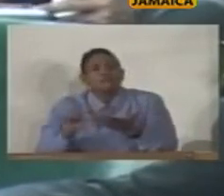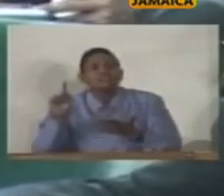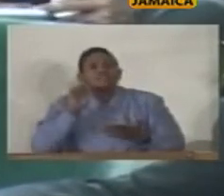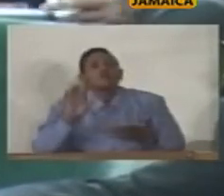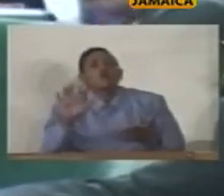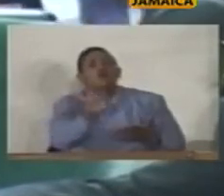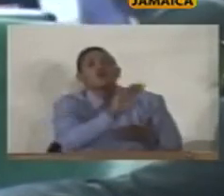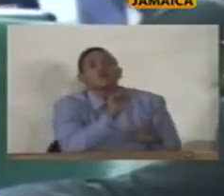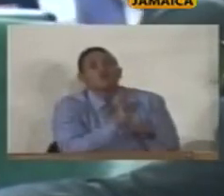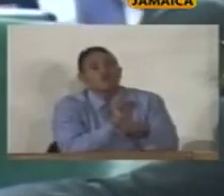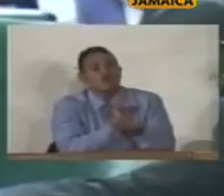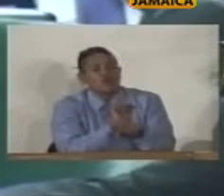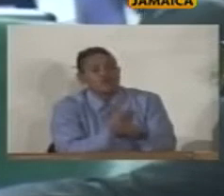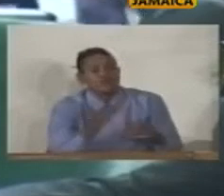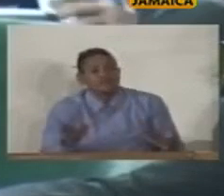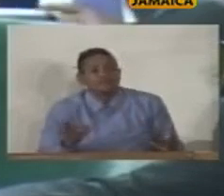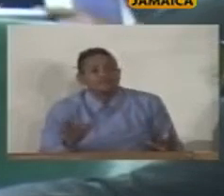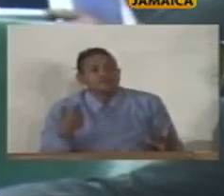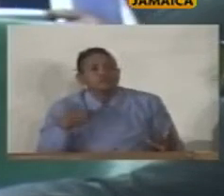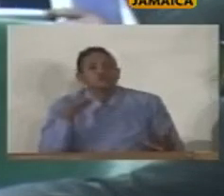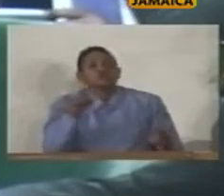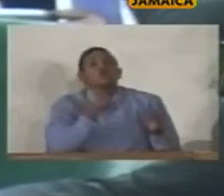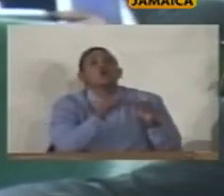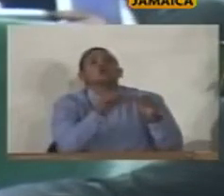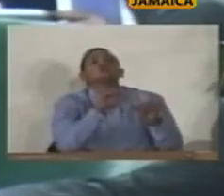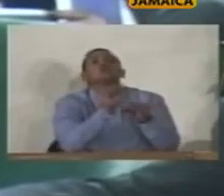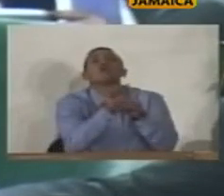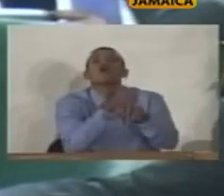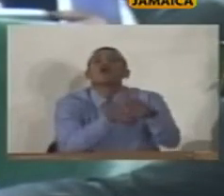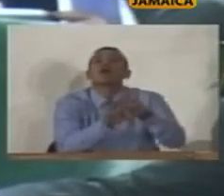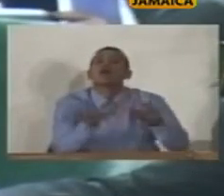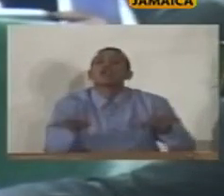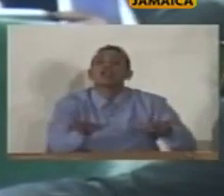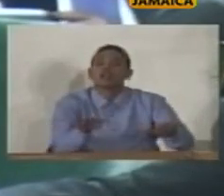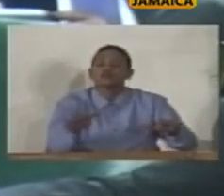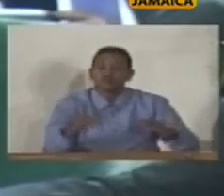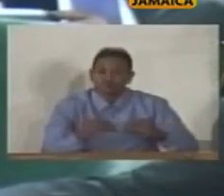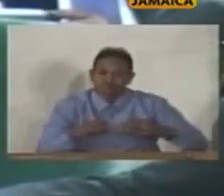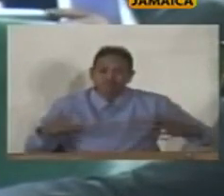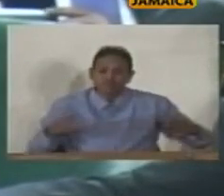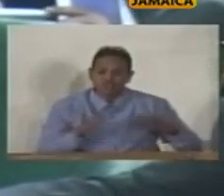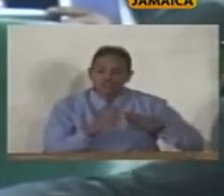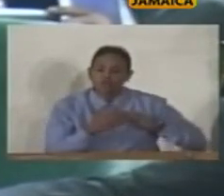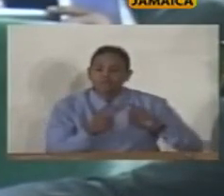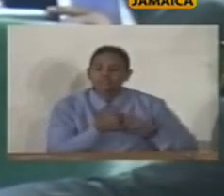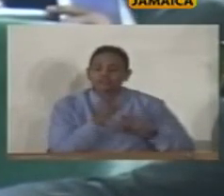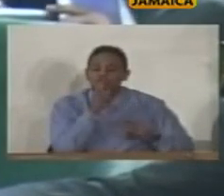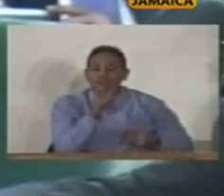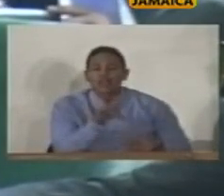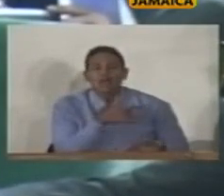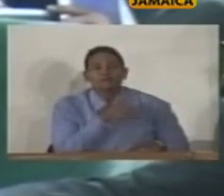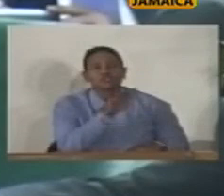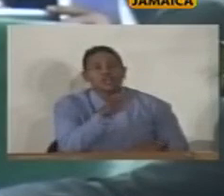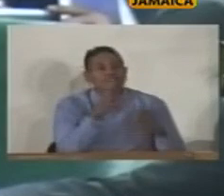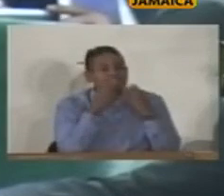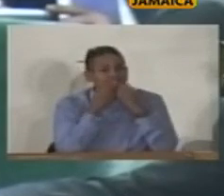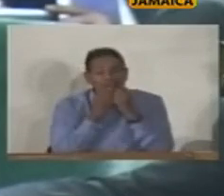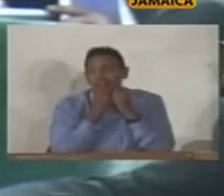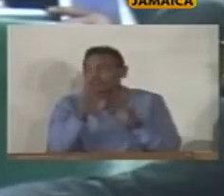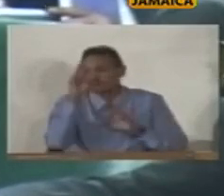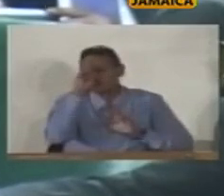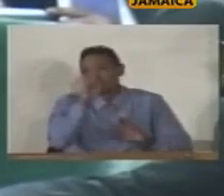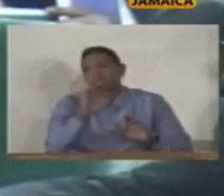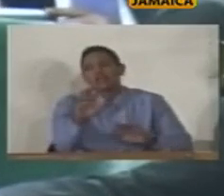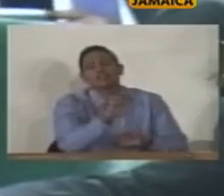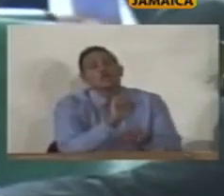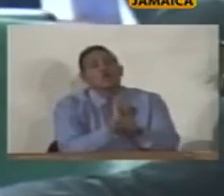her work. Let us continue to work hard to build a Jamaica that appreciates their value, respects their work